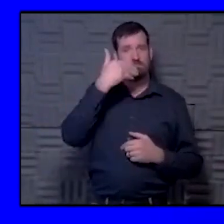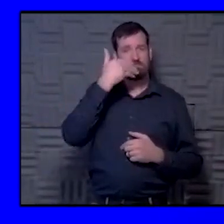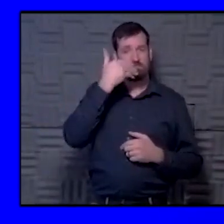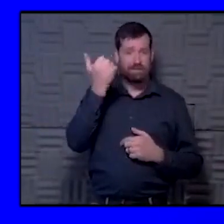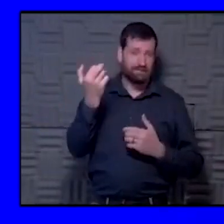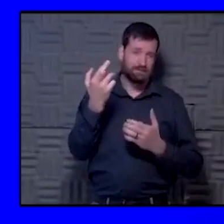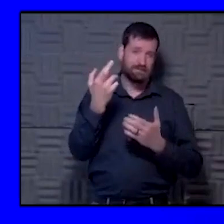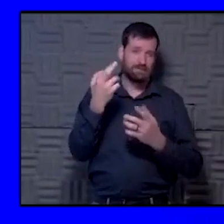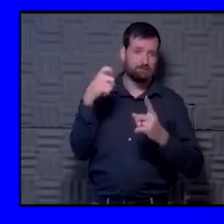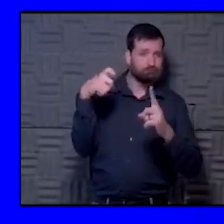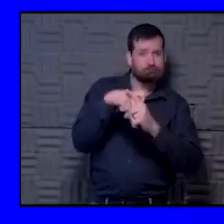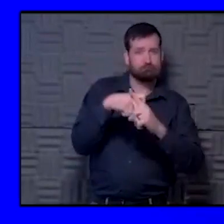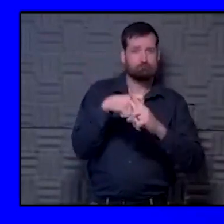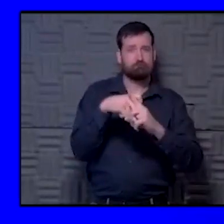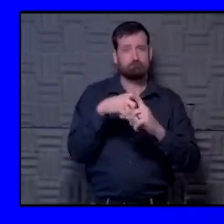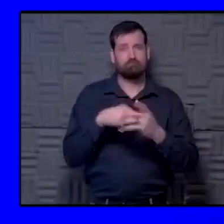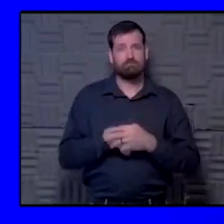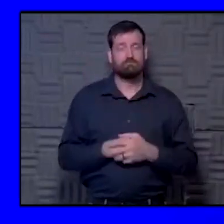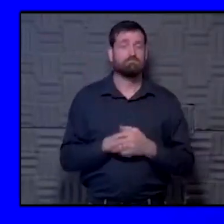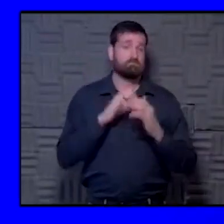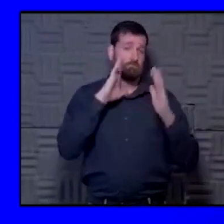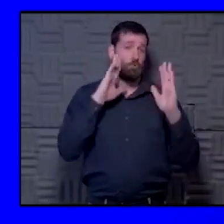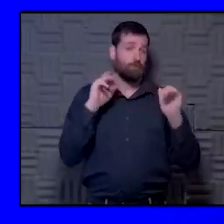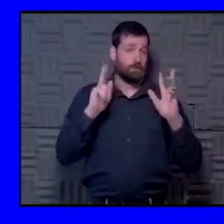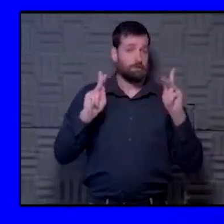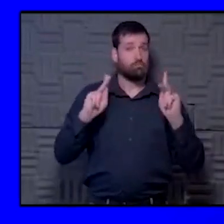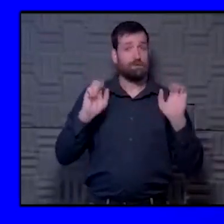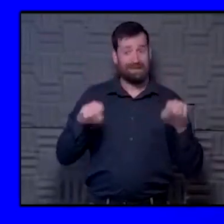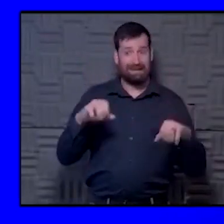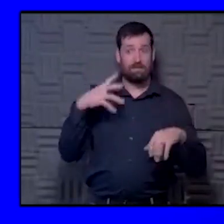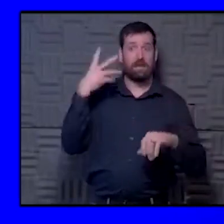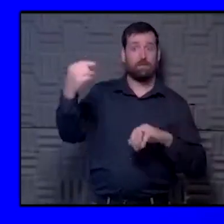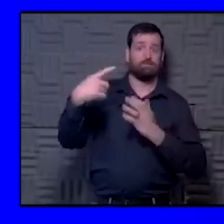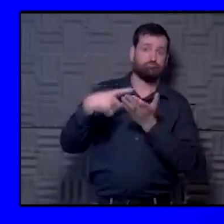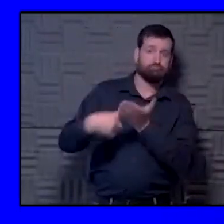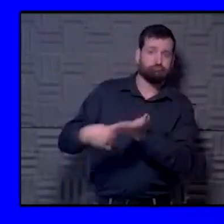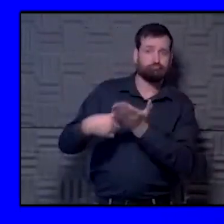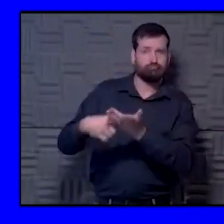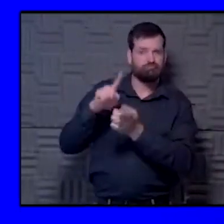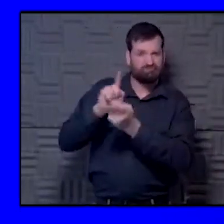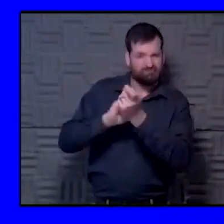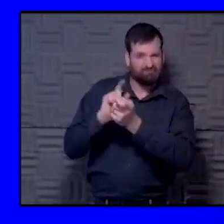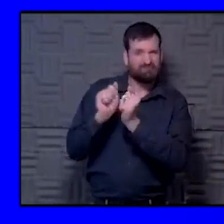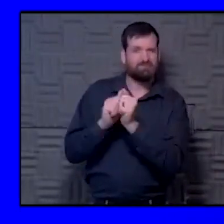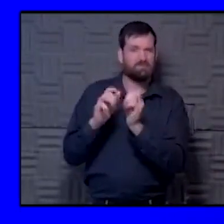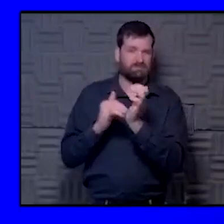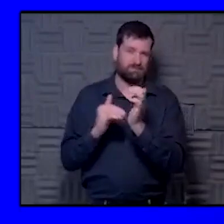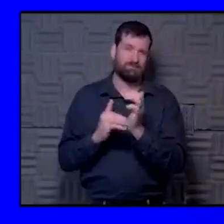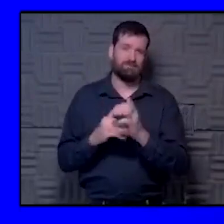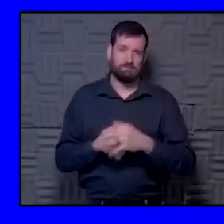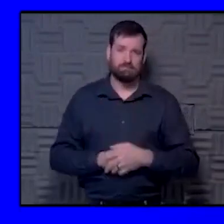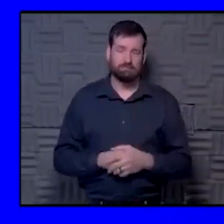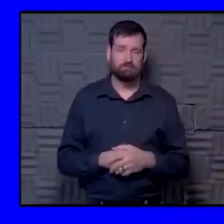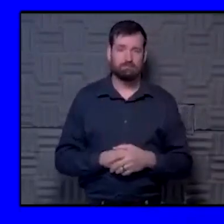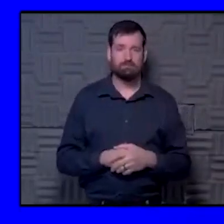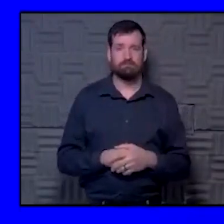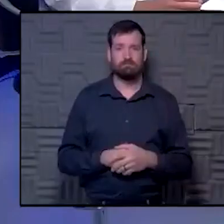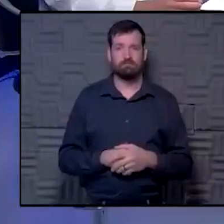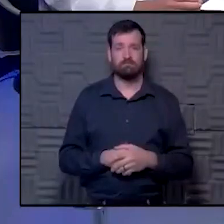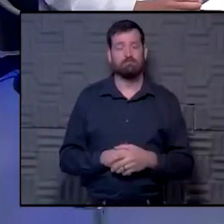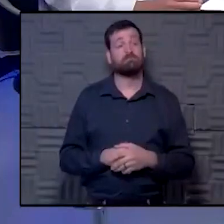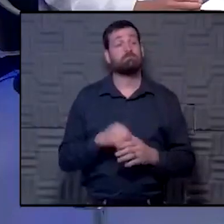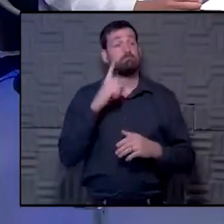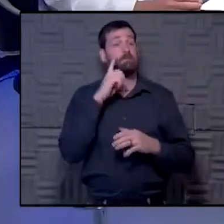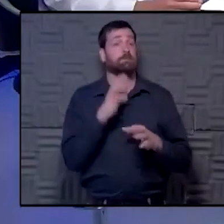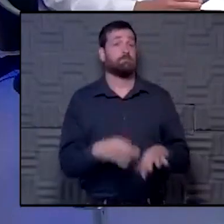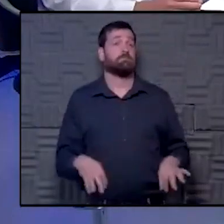resource. So hopefully people can get out and have those individual conversations, because I think that does go a long way for sure. I think